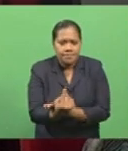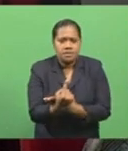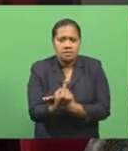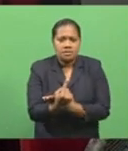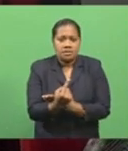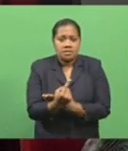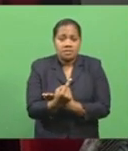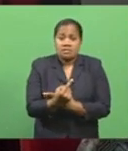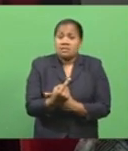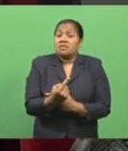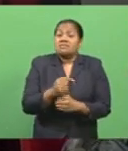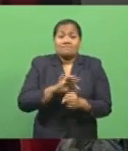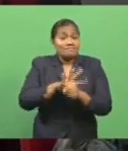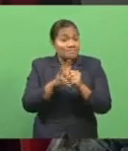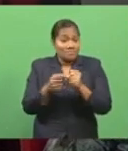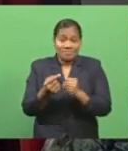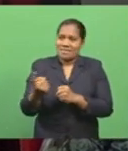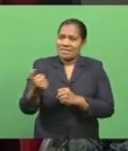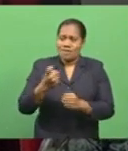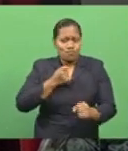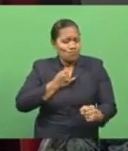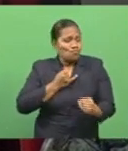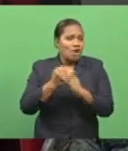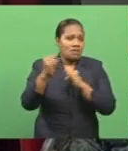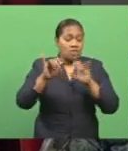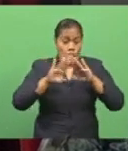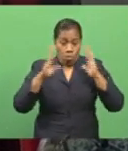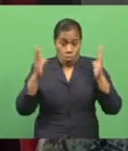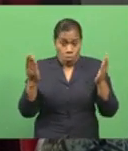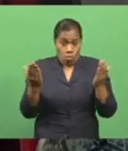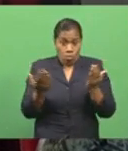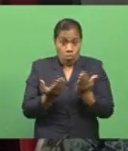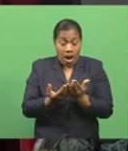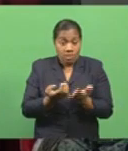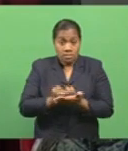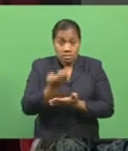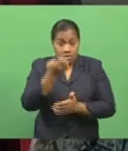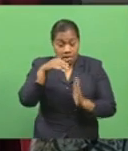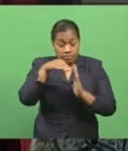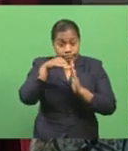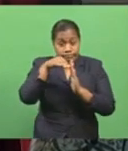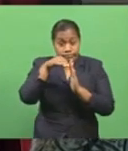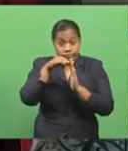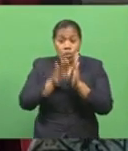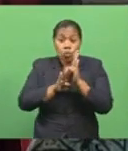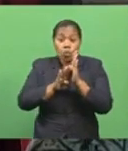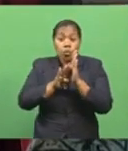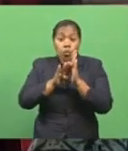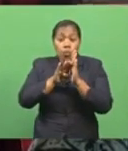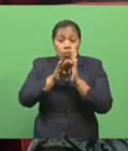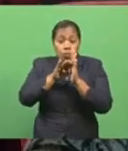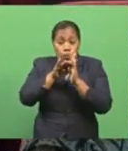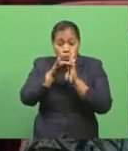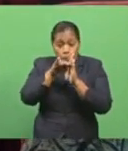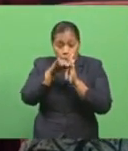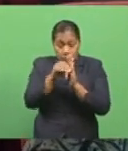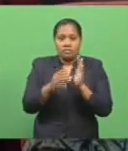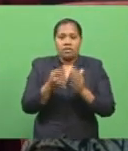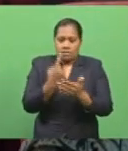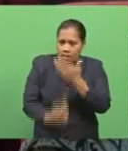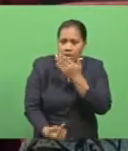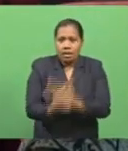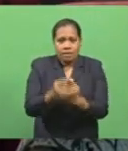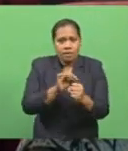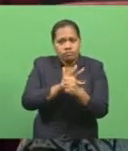come at the worst time when the world economy was slowing down and likewise we were slowing down. If you look at our economy